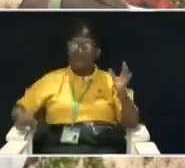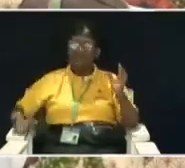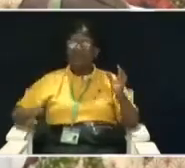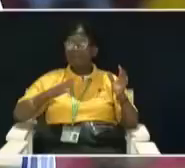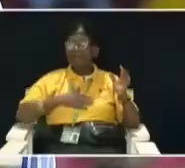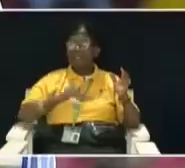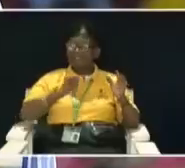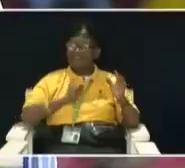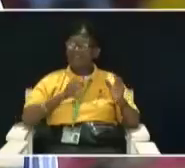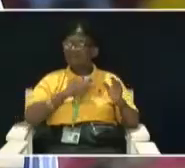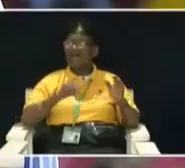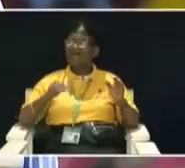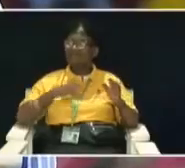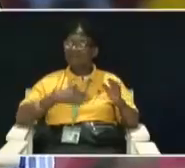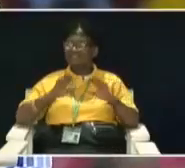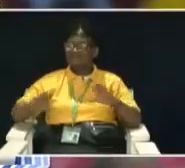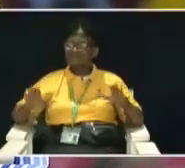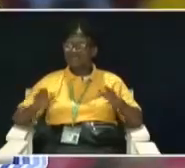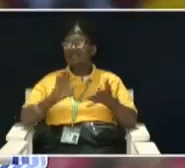wonders."